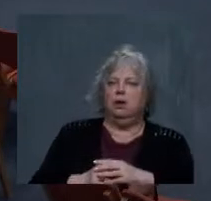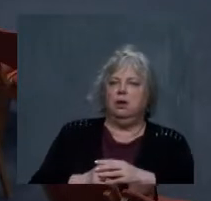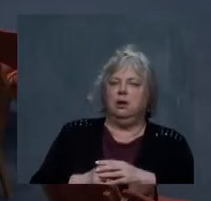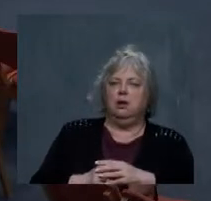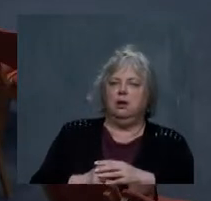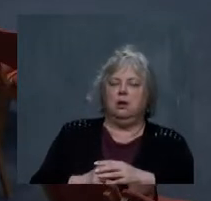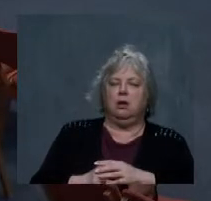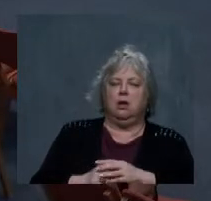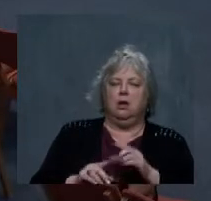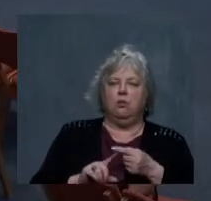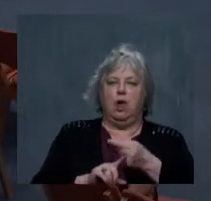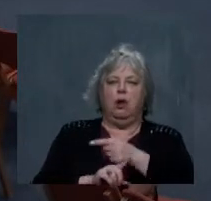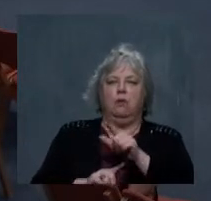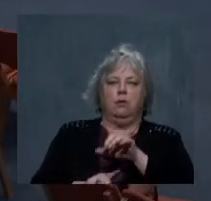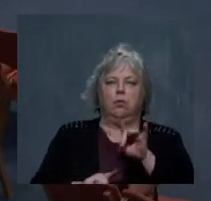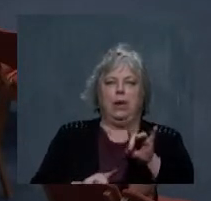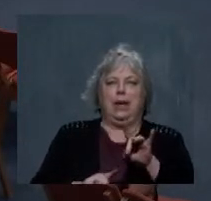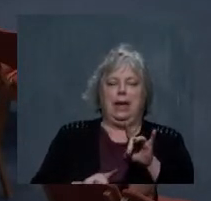It's right off of